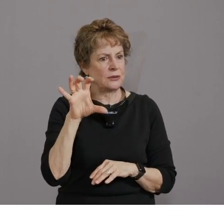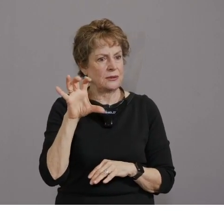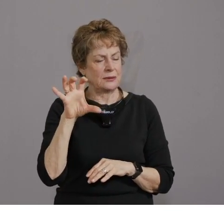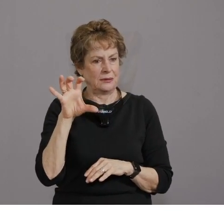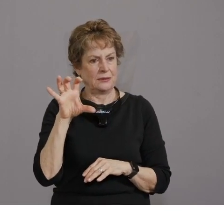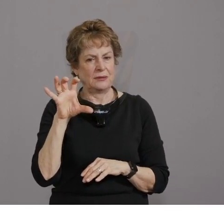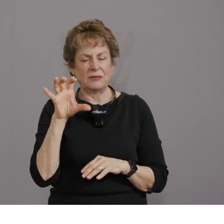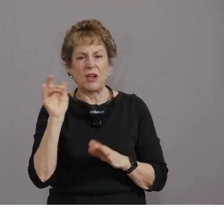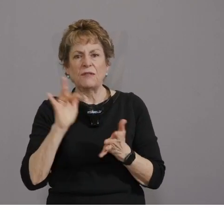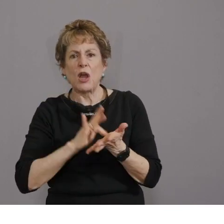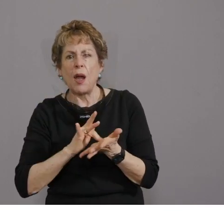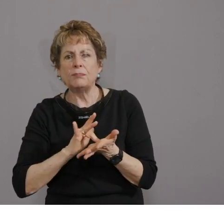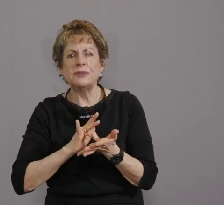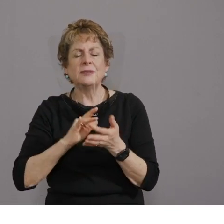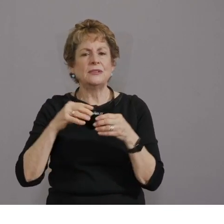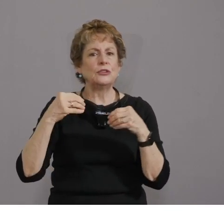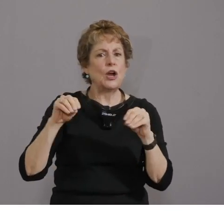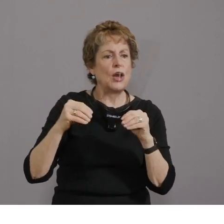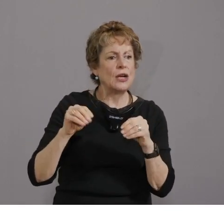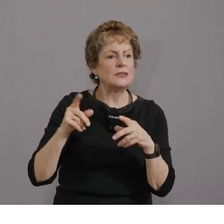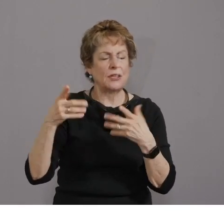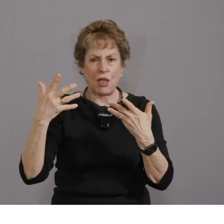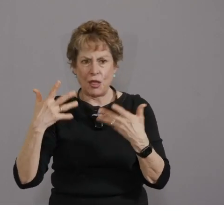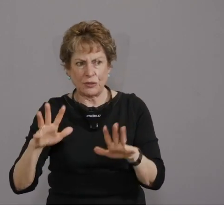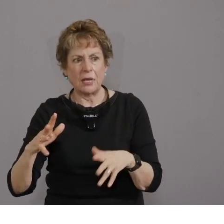in-store vaccinations.